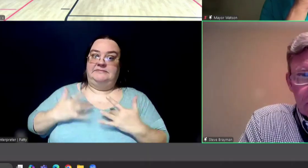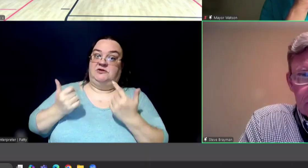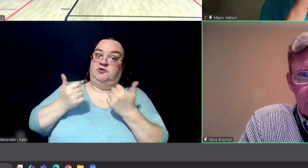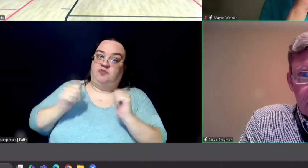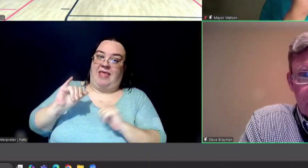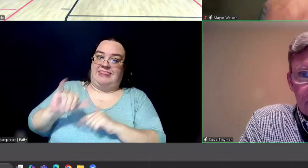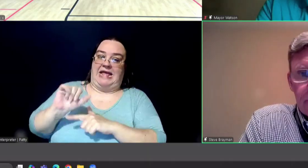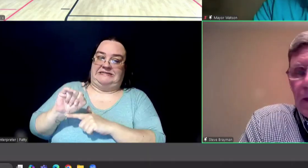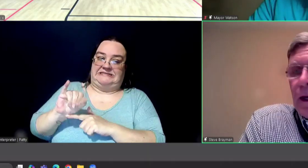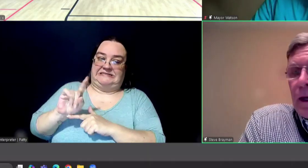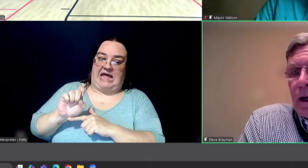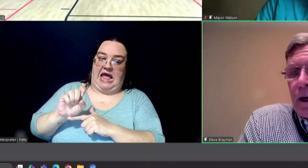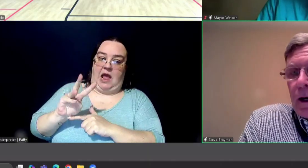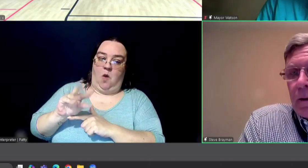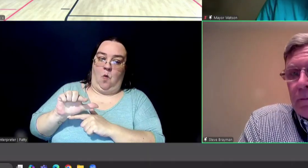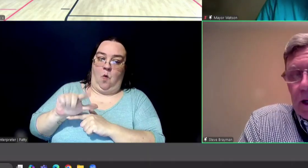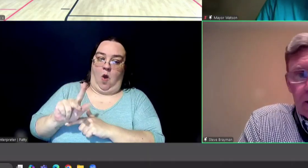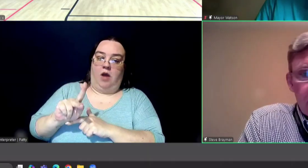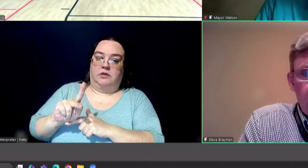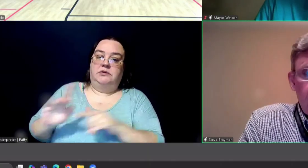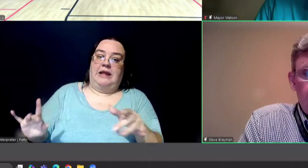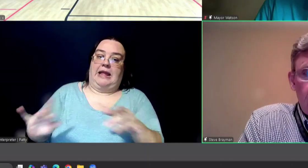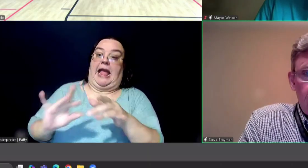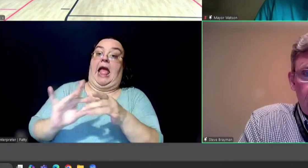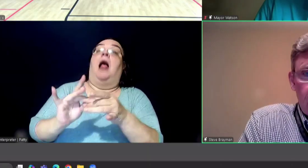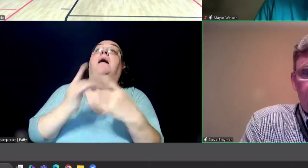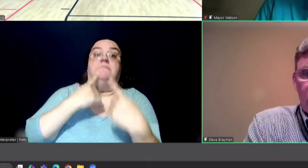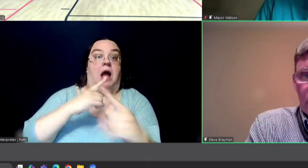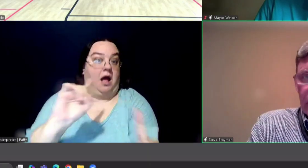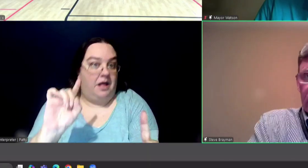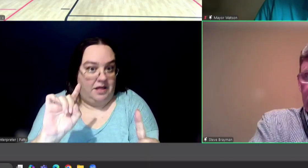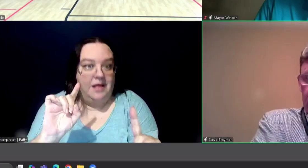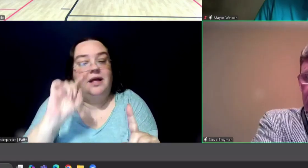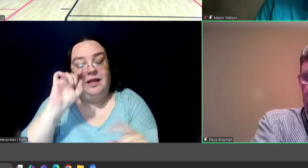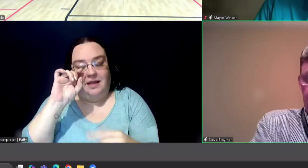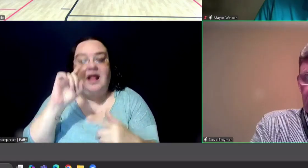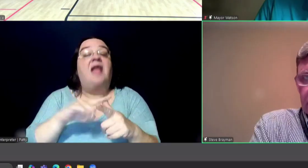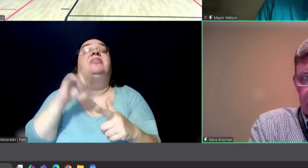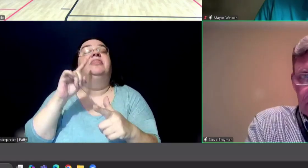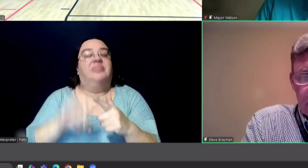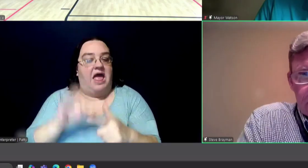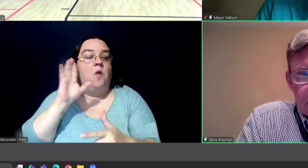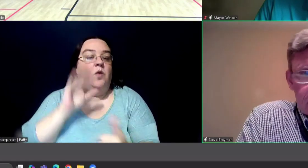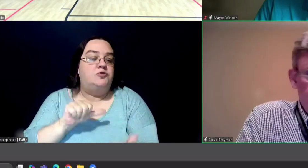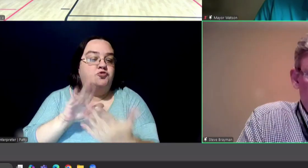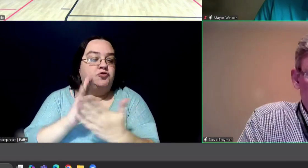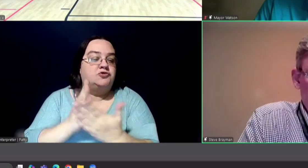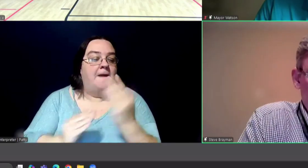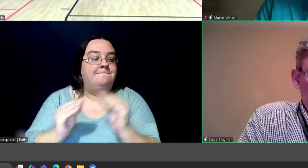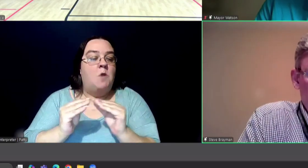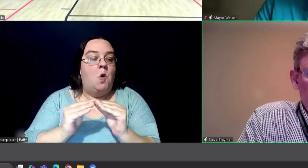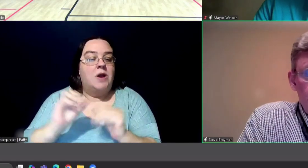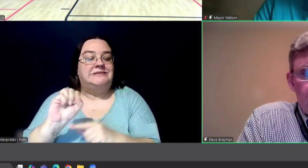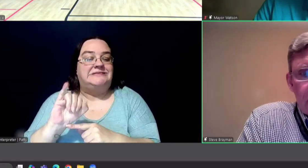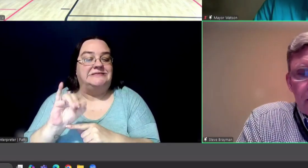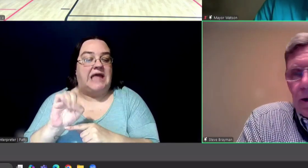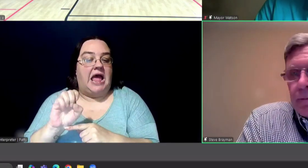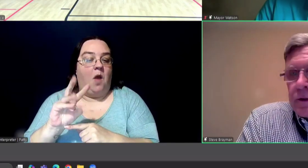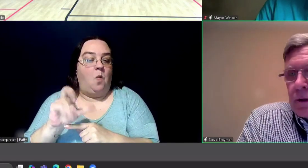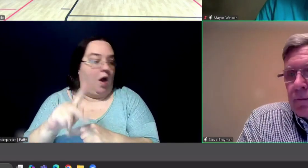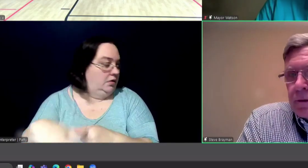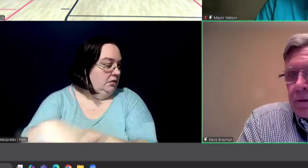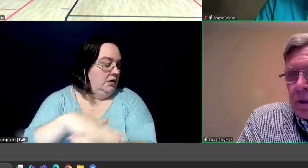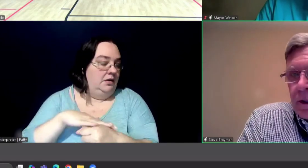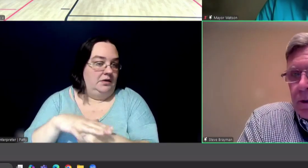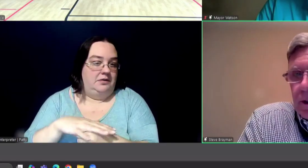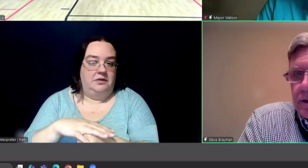sidewalk connection made, and then we'll be addressing some additional sidewalks in the area.